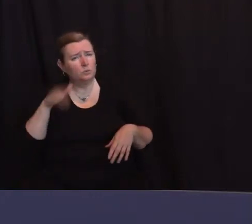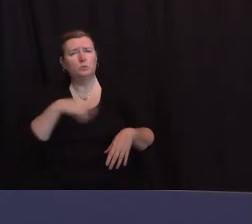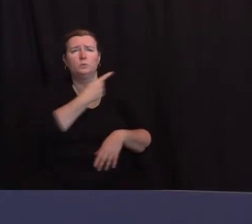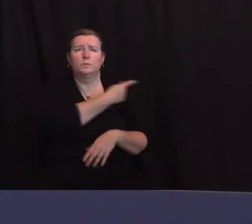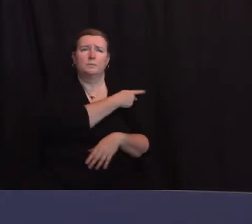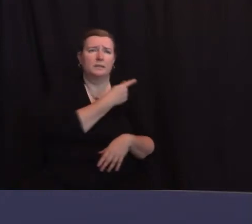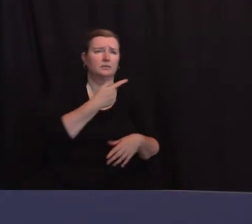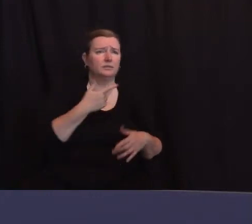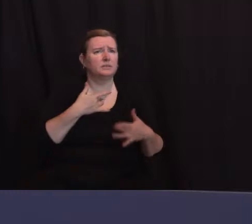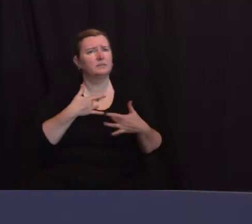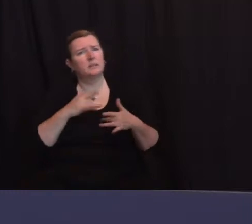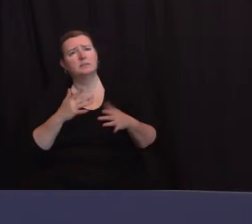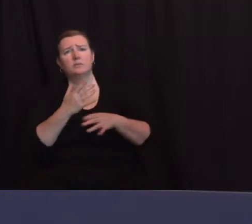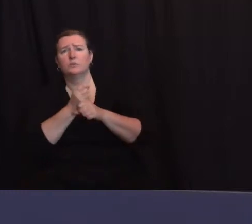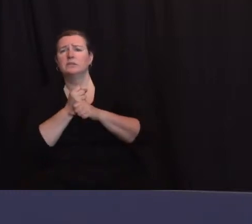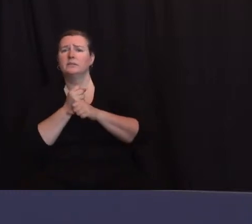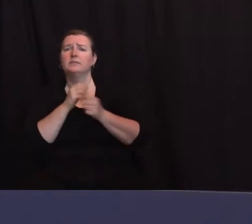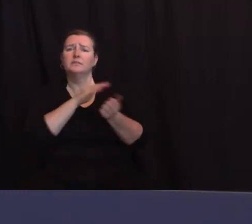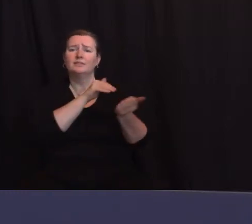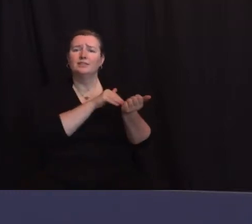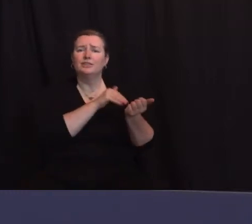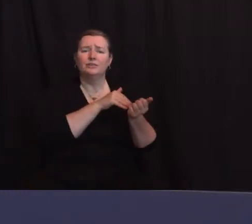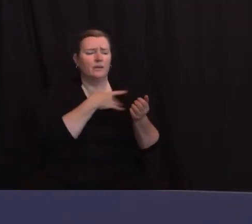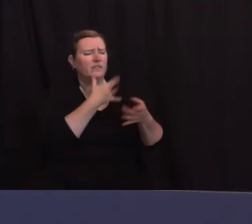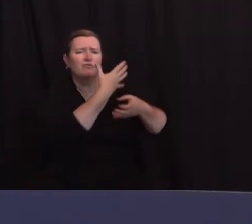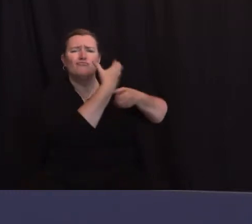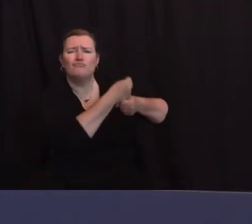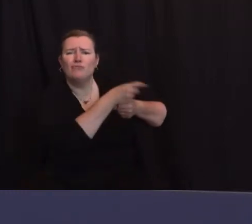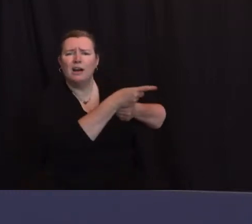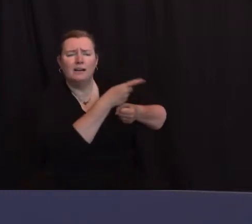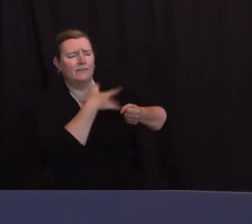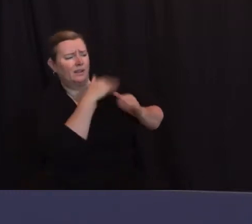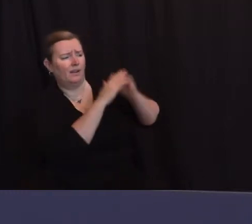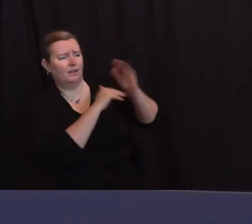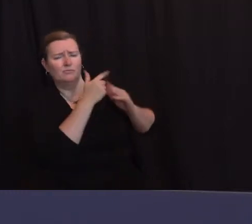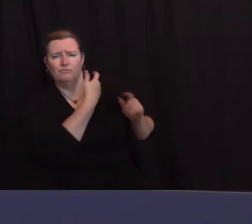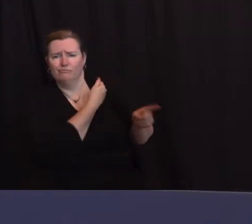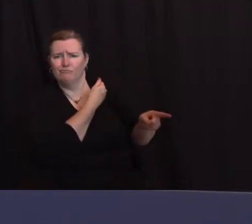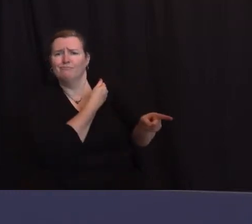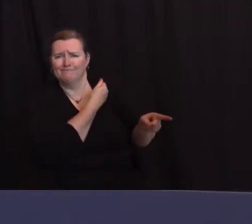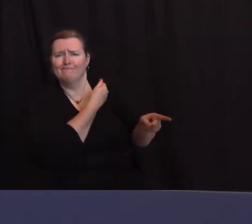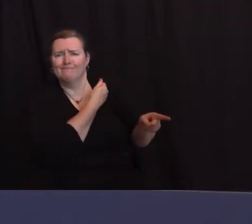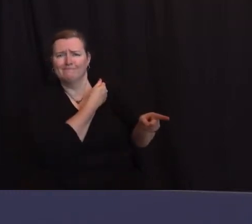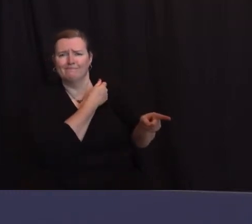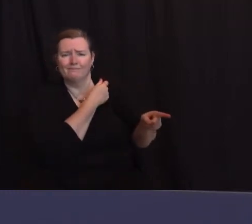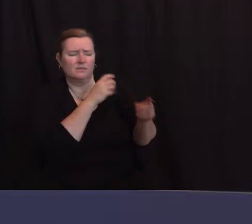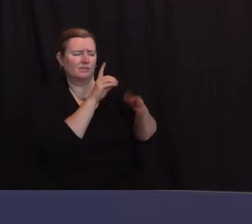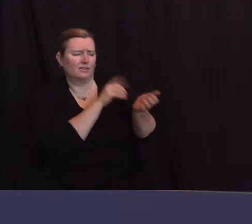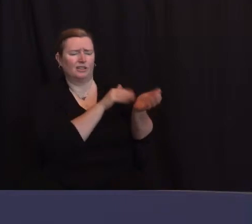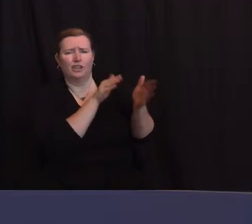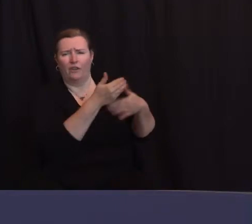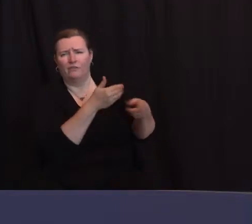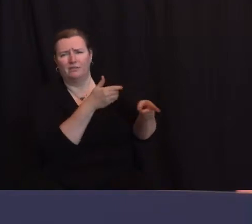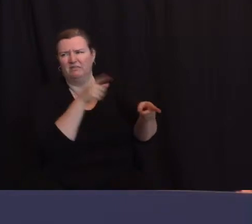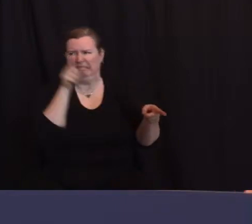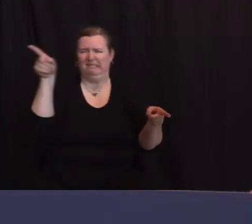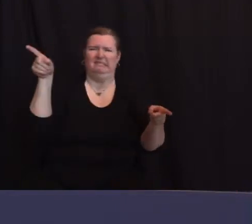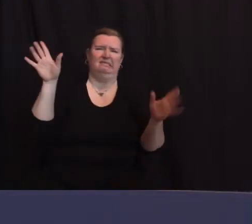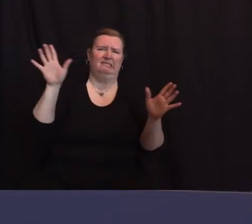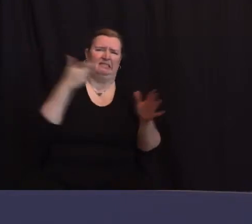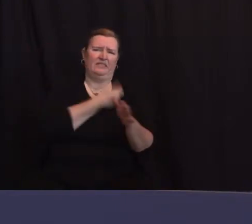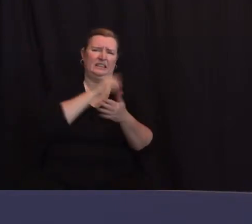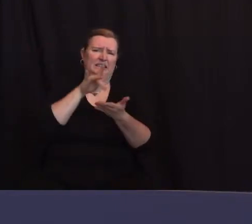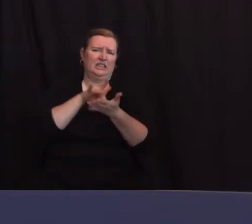more comfortable receiving a vaccine in those offices. Additionally, for many individuals, it's more convenient